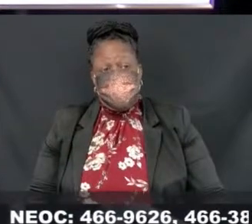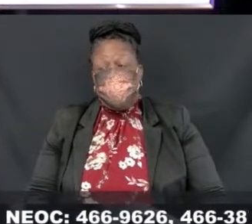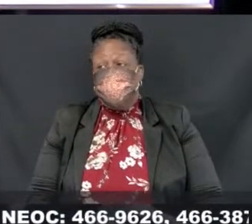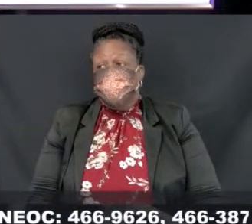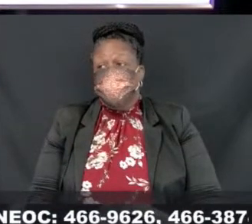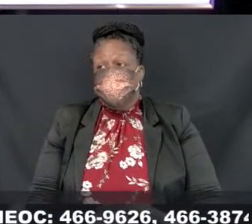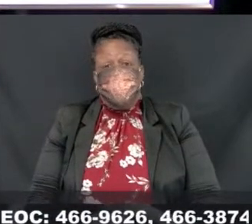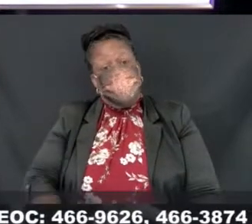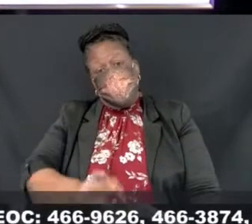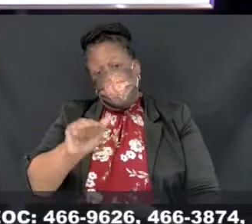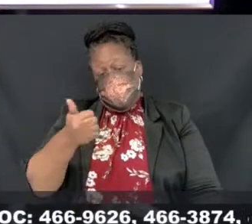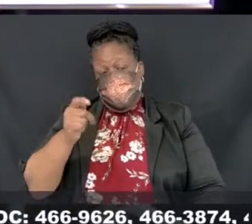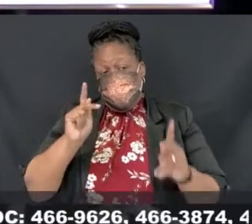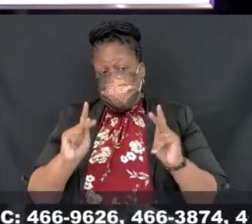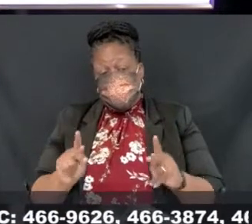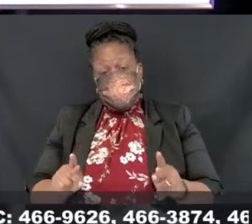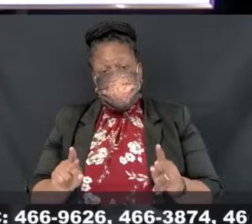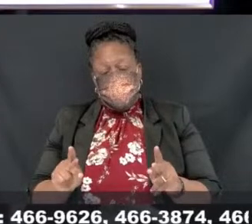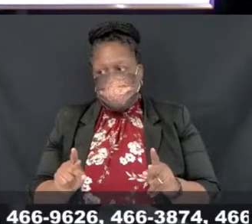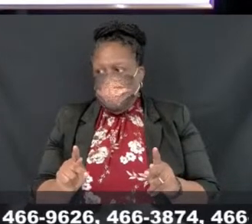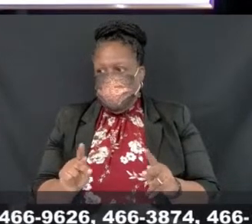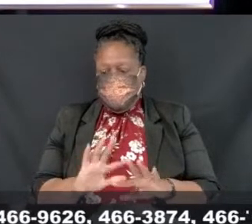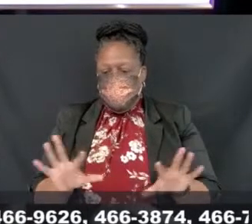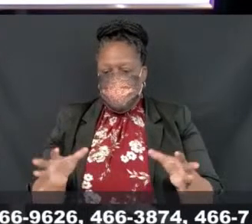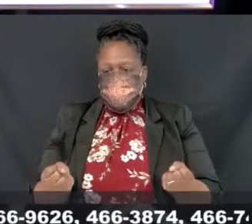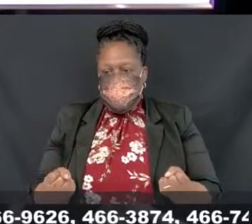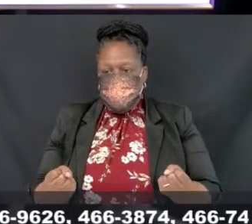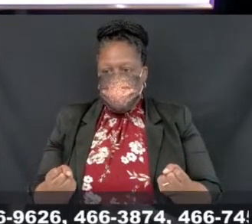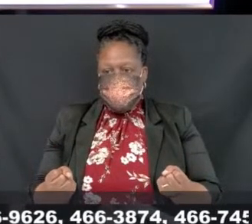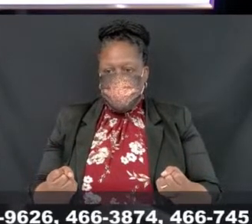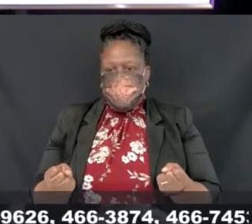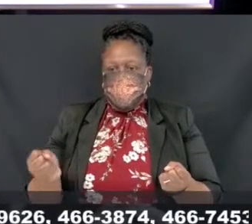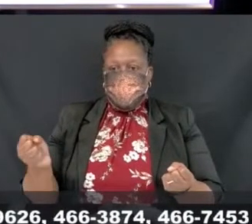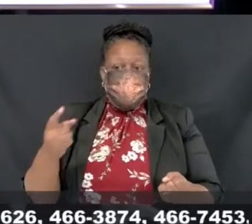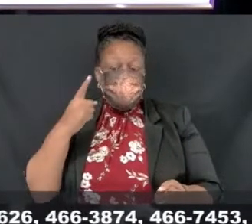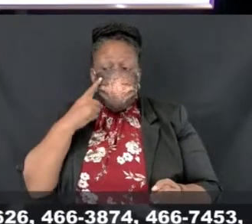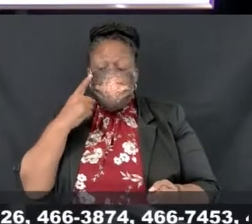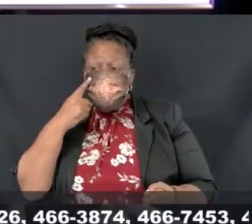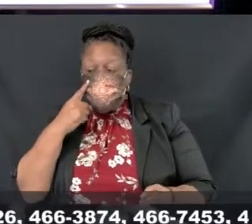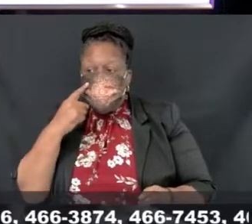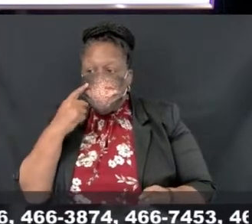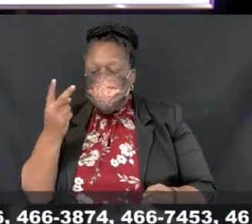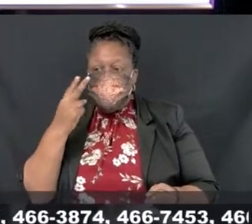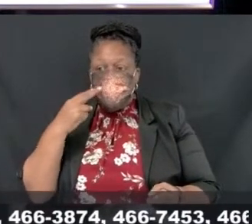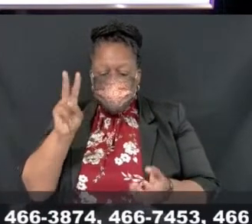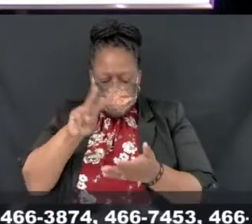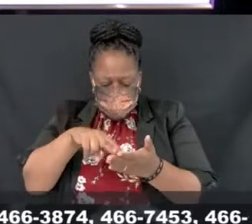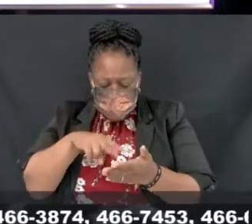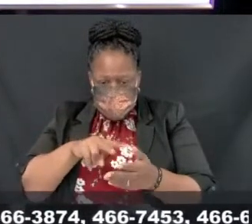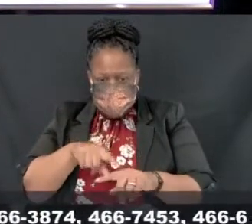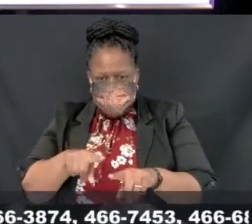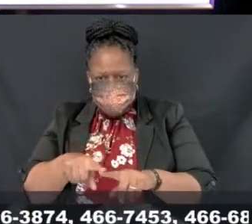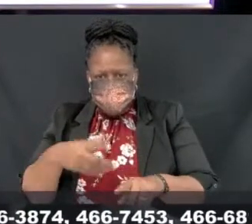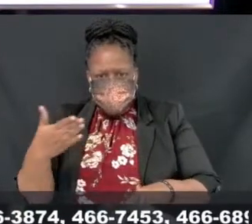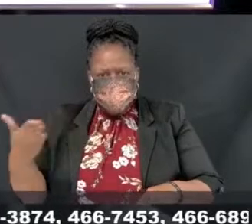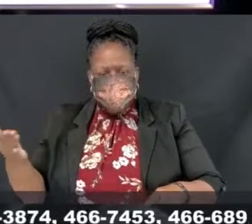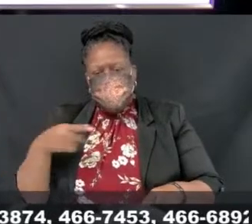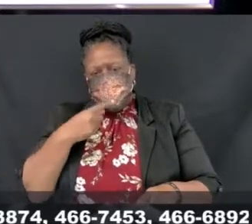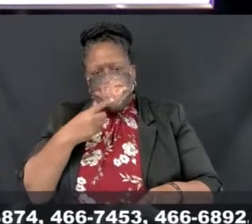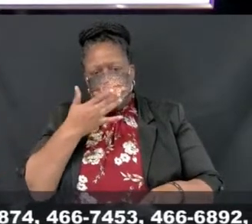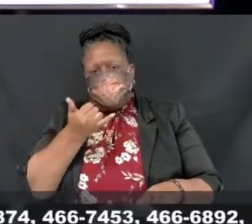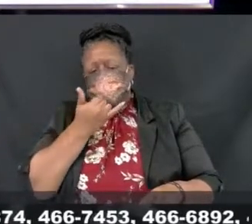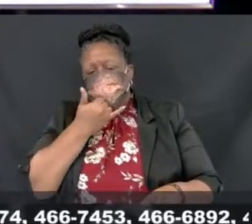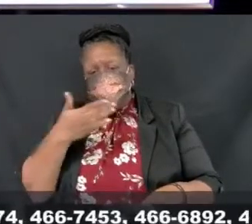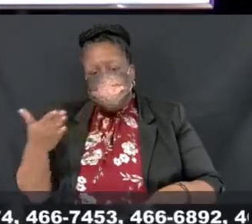the vaccines, which is why they turned up in their large numbers at our health centers throughout St. Kitts and Nevis to be